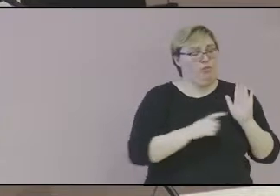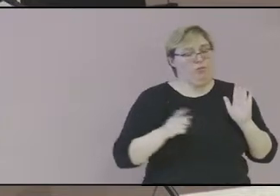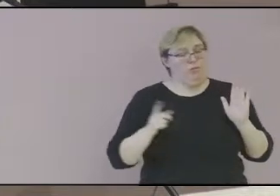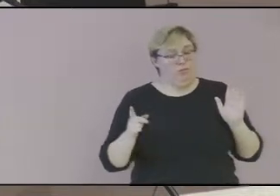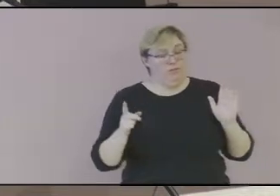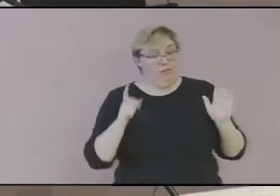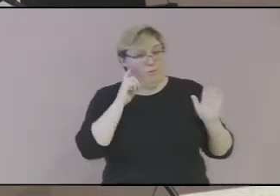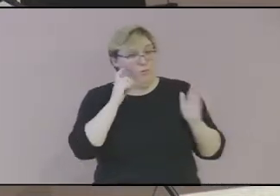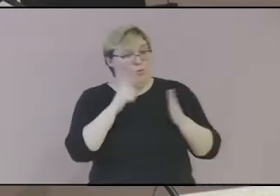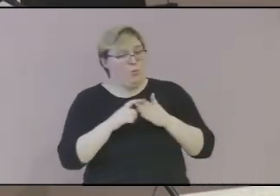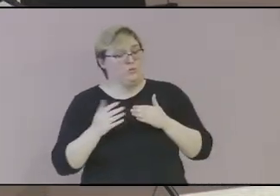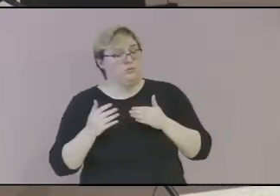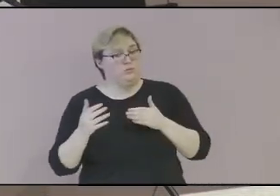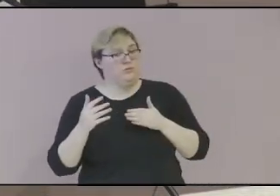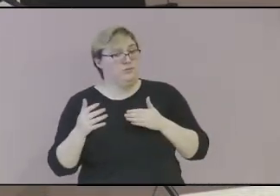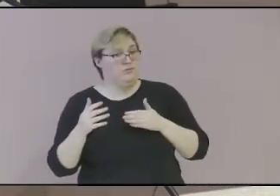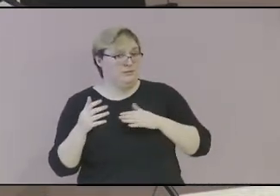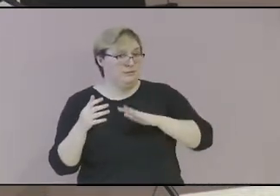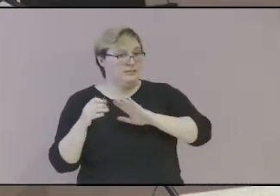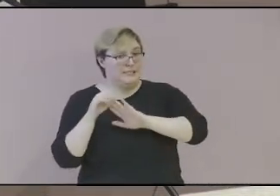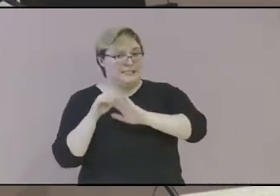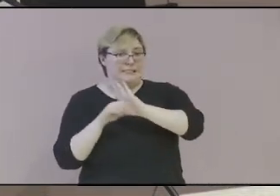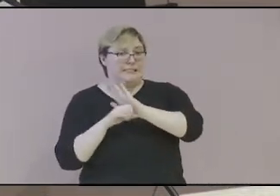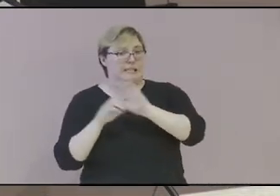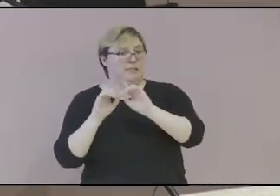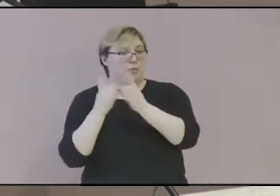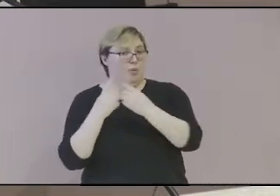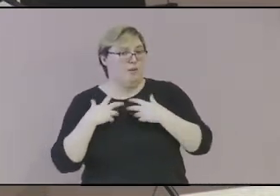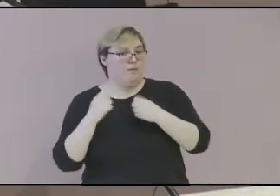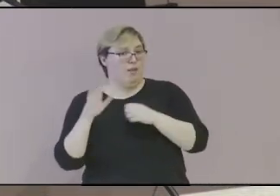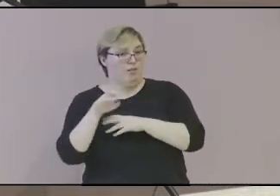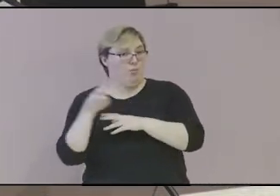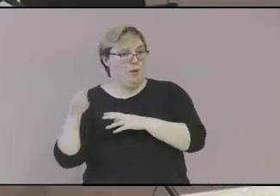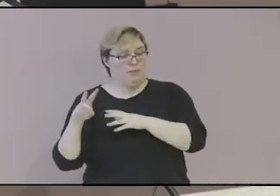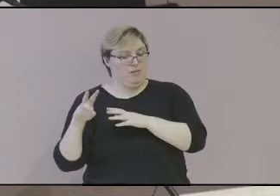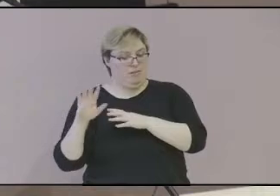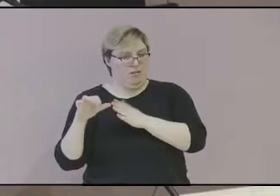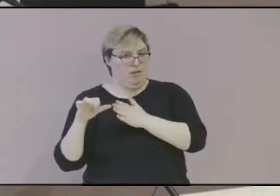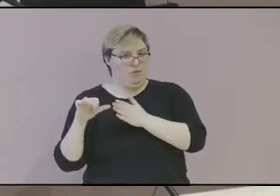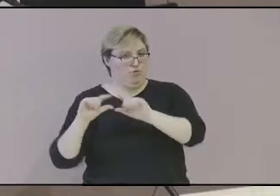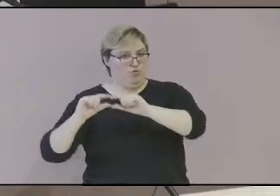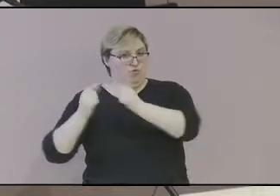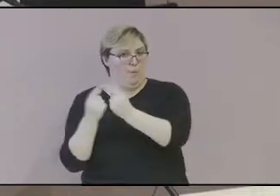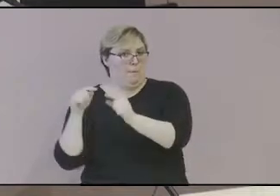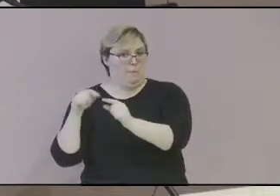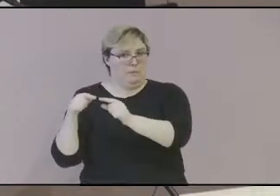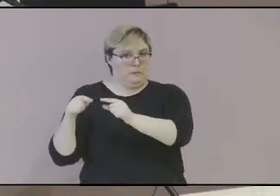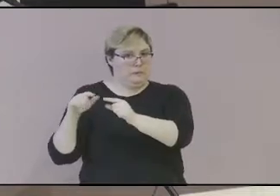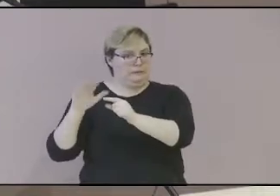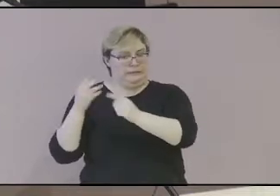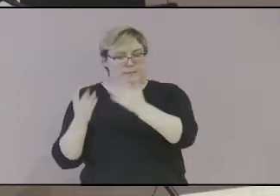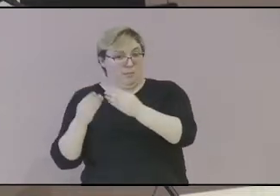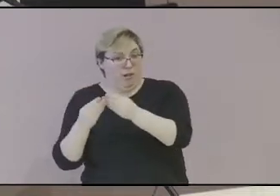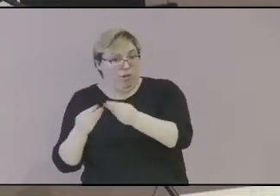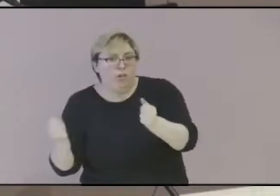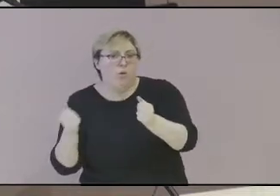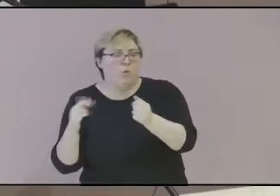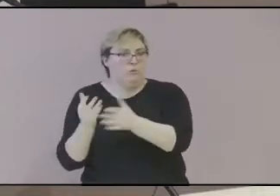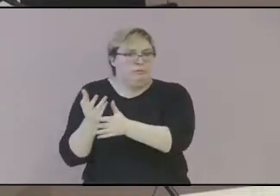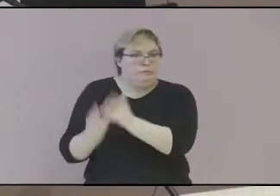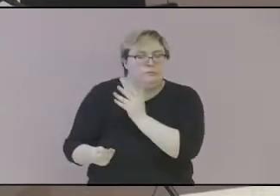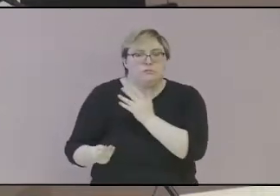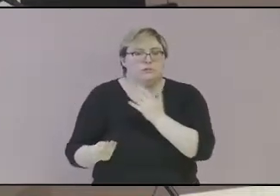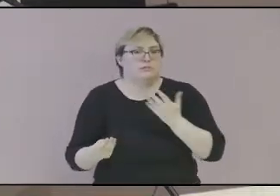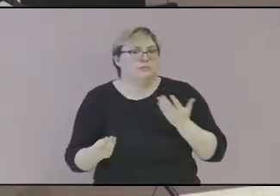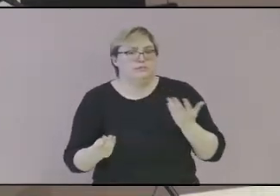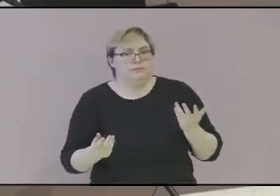now gone from the State Department of Health page. I support this group. I think we need this group, even though I'm